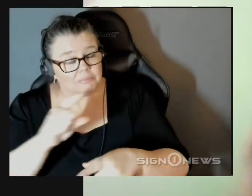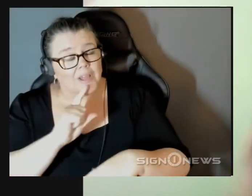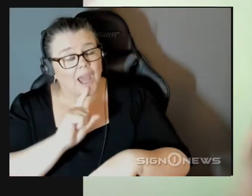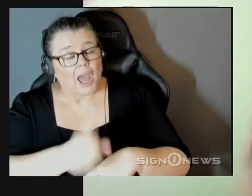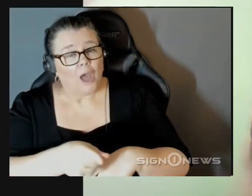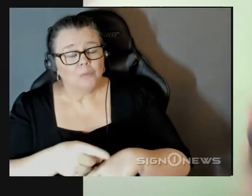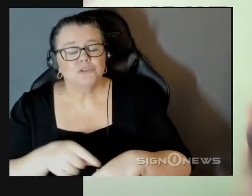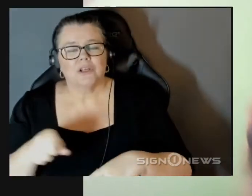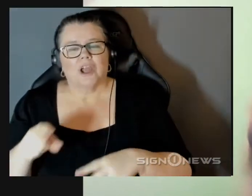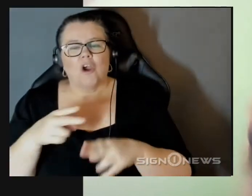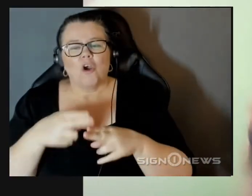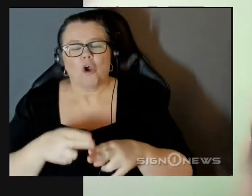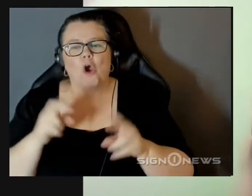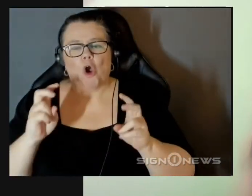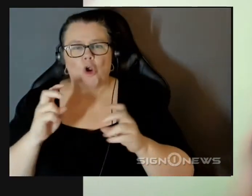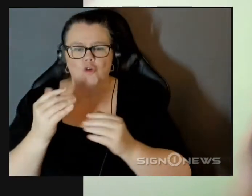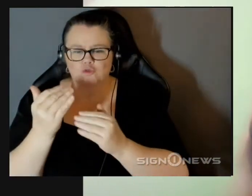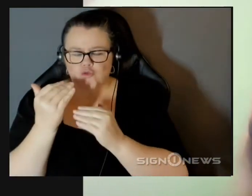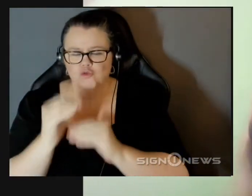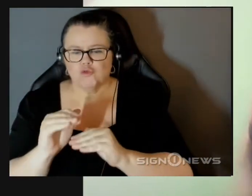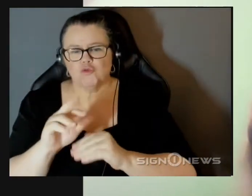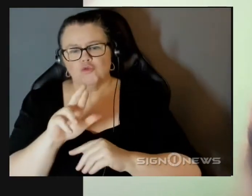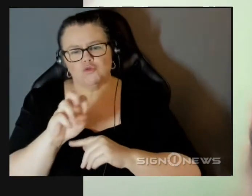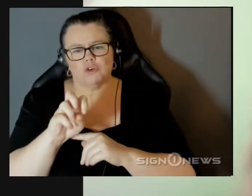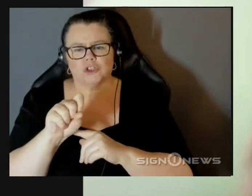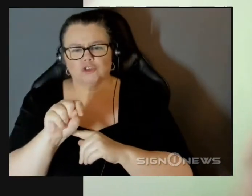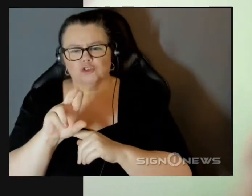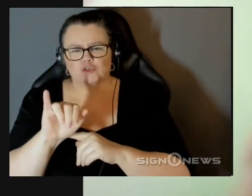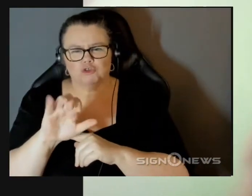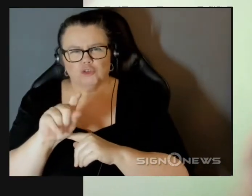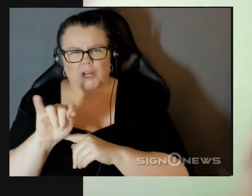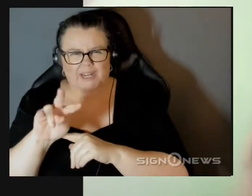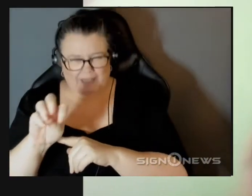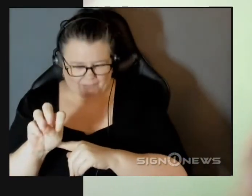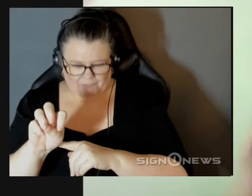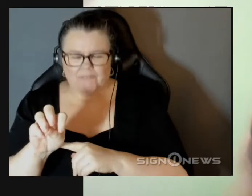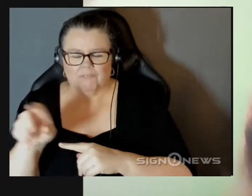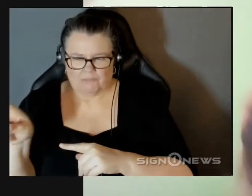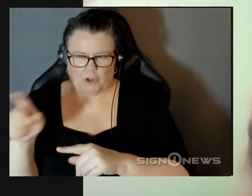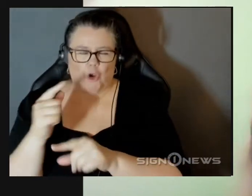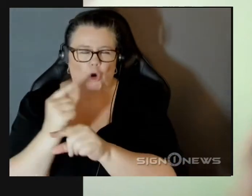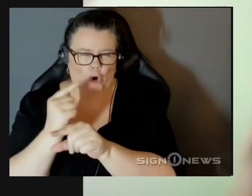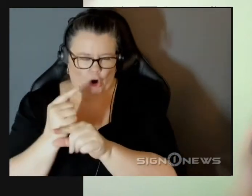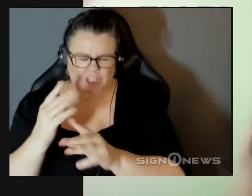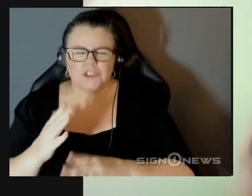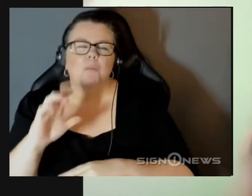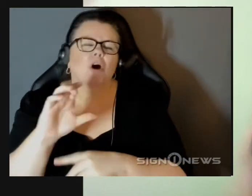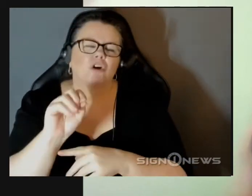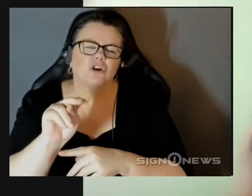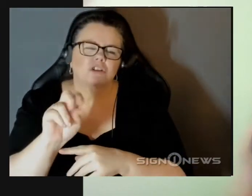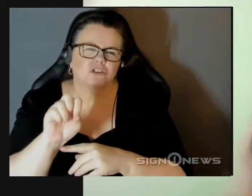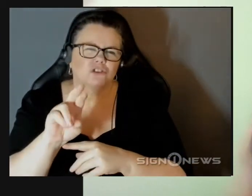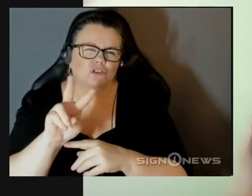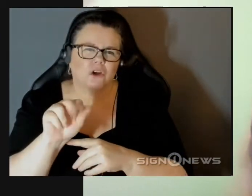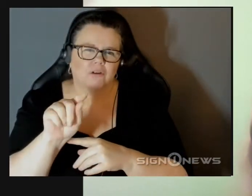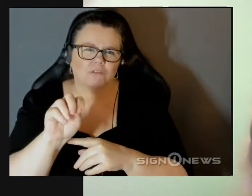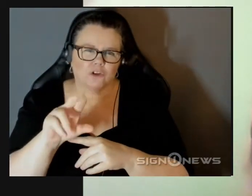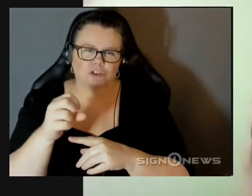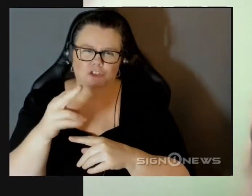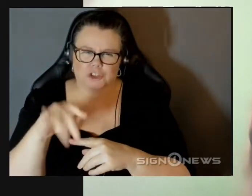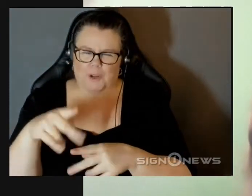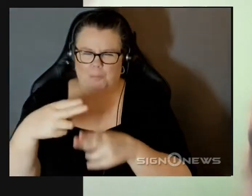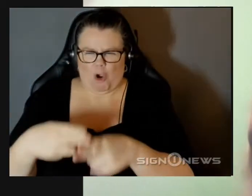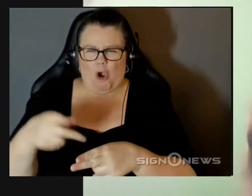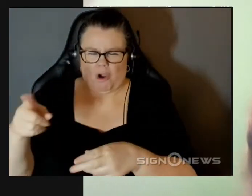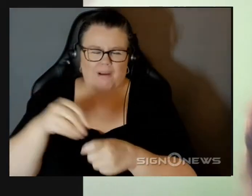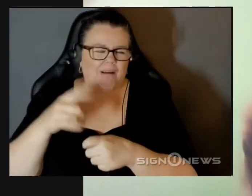call it conservatorship in California to cover a lot of different things, can be. And we saw it in her case, and we talked a little bit about that just a moment ago. I think